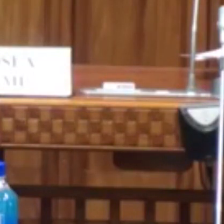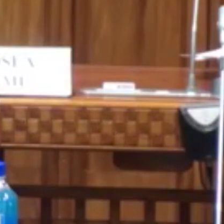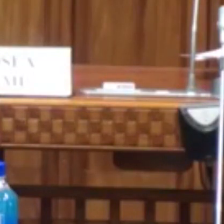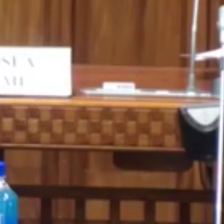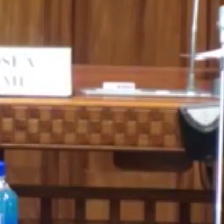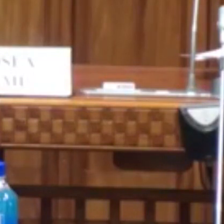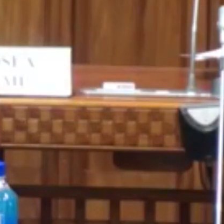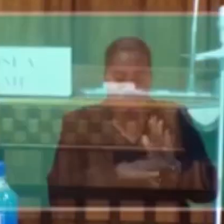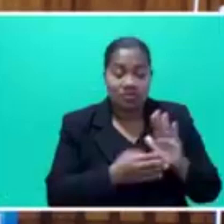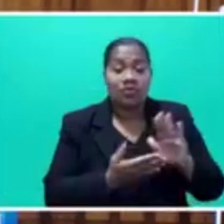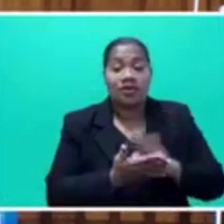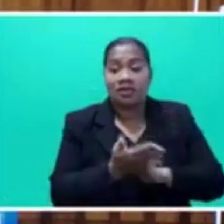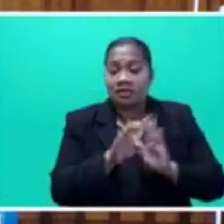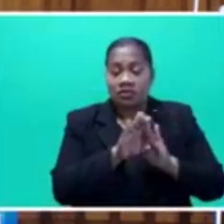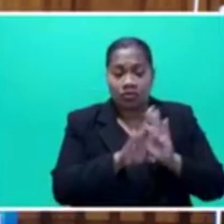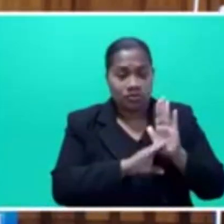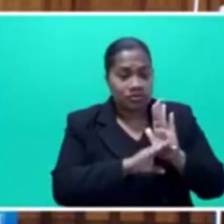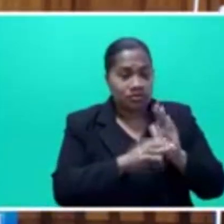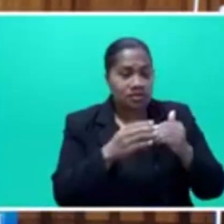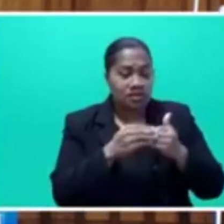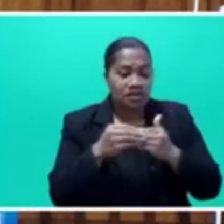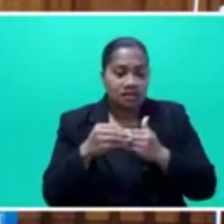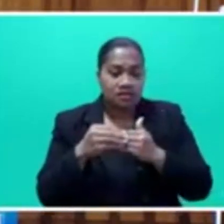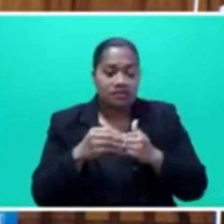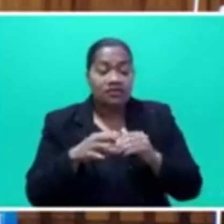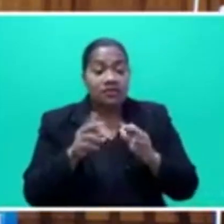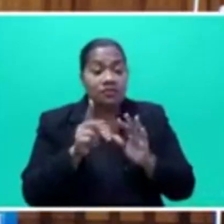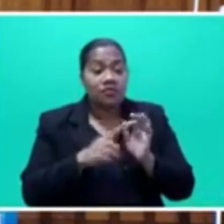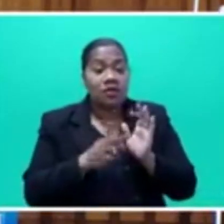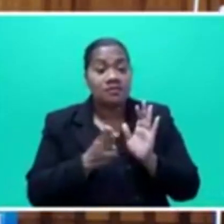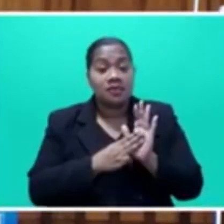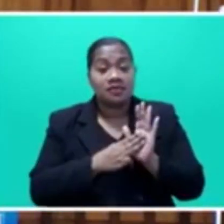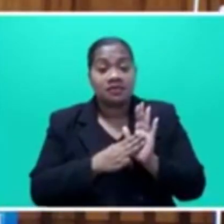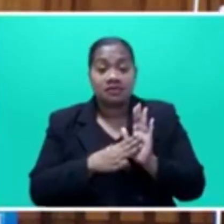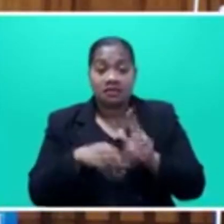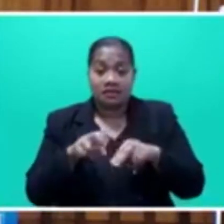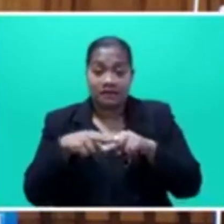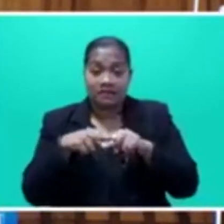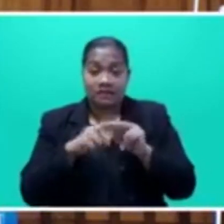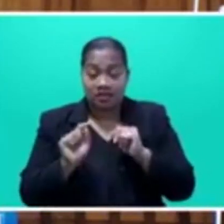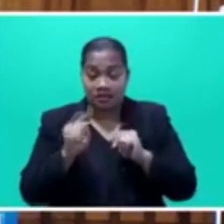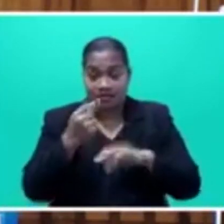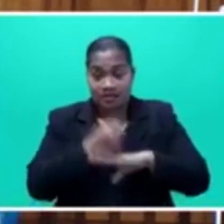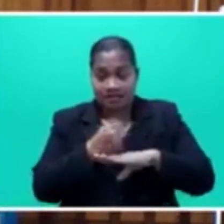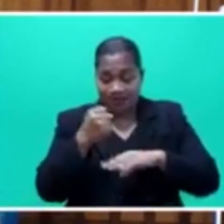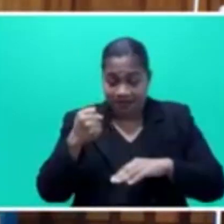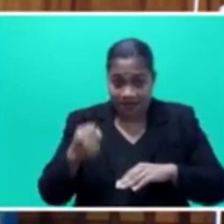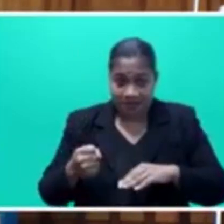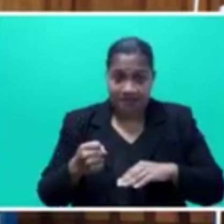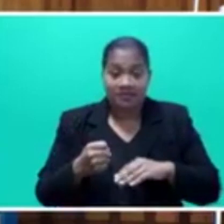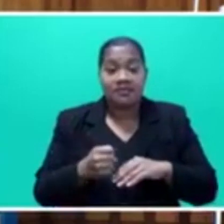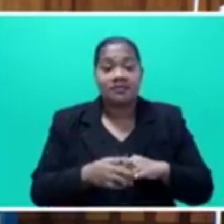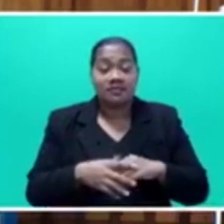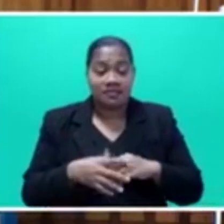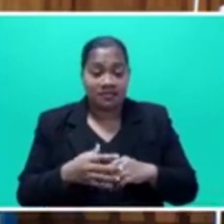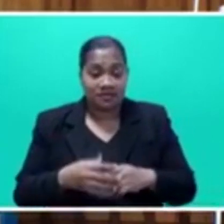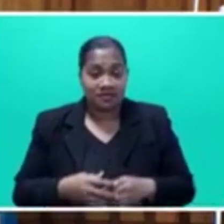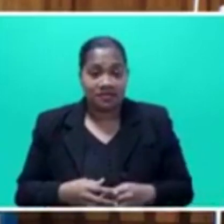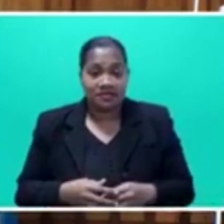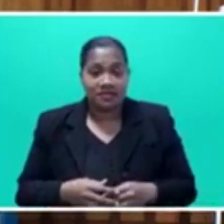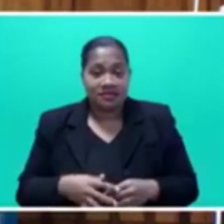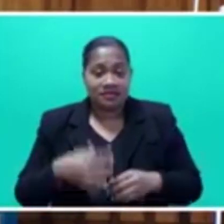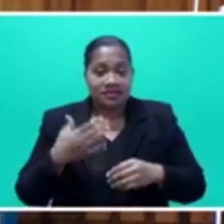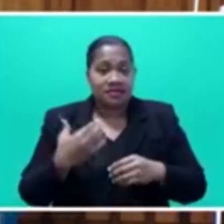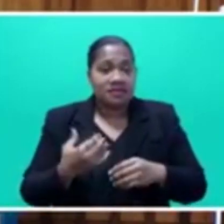sir, under this Constitution, under the leadership of our Prime Minister, the Fiji First Government has actually ushered an unprecedented era of equity and